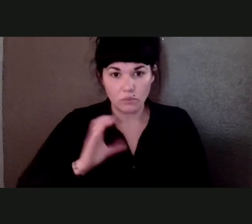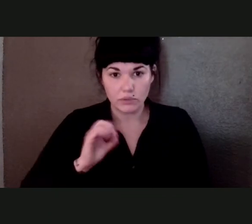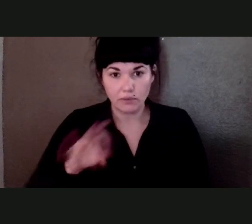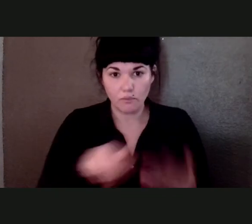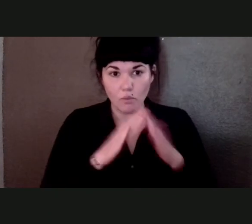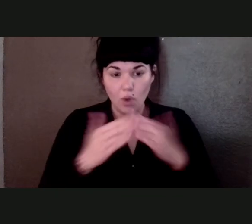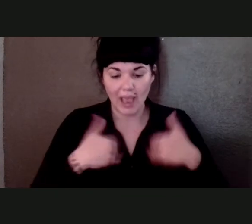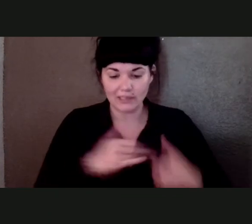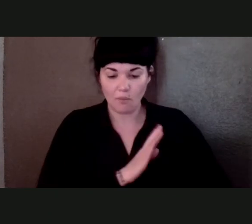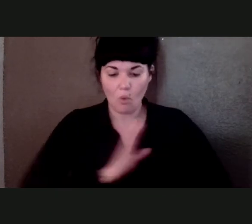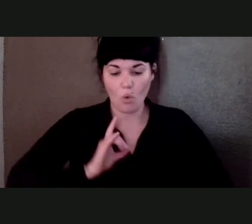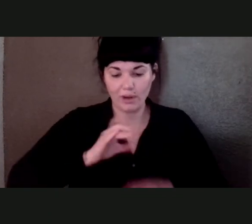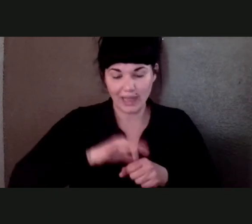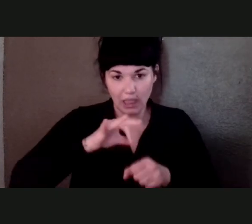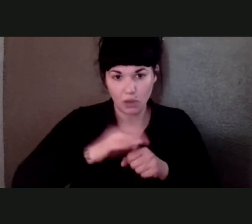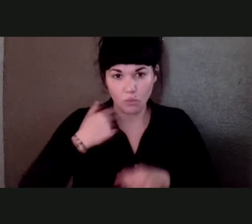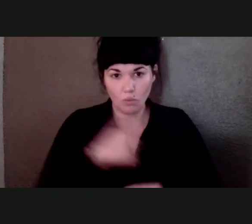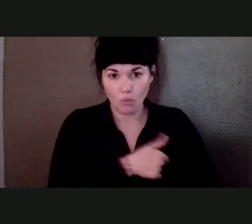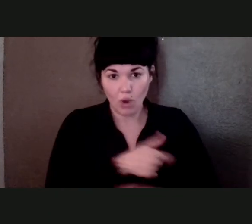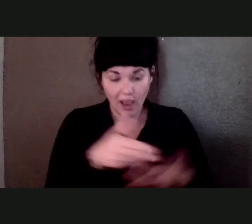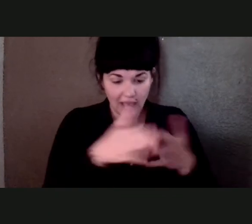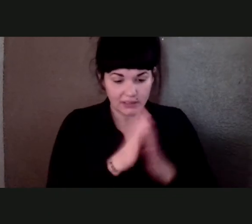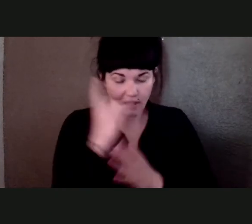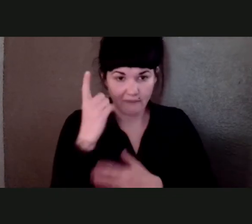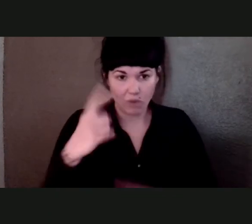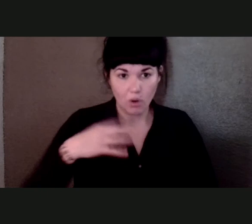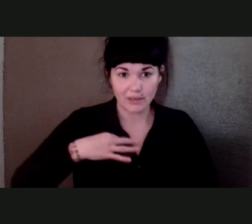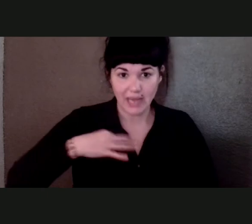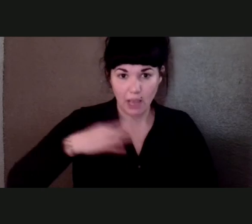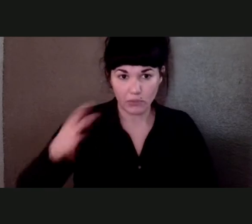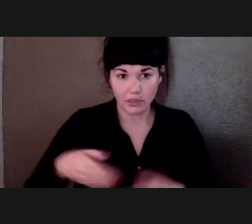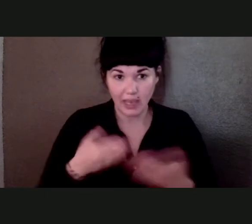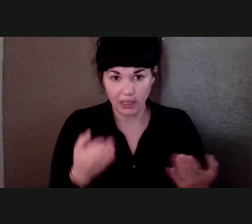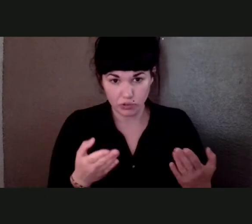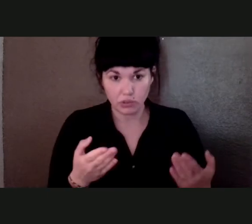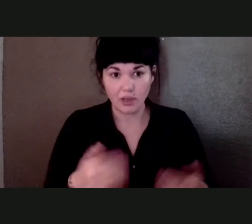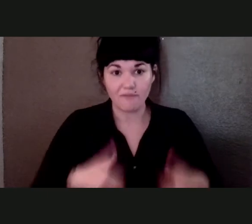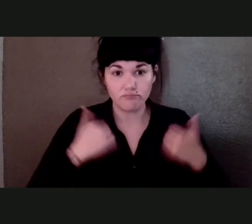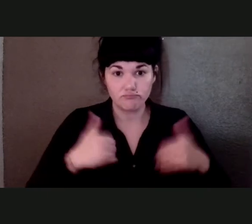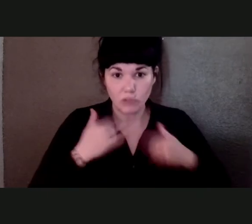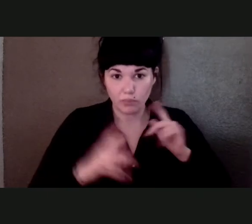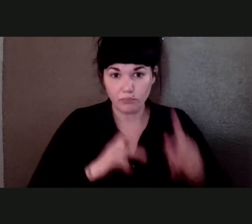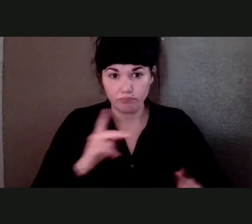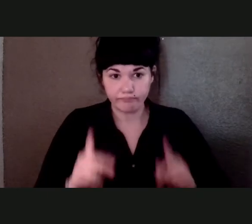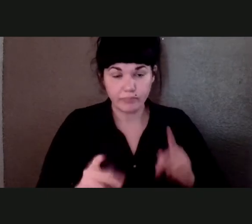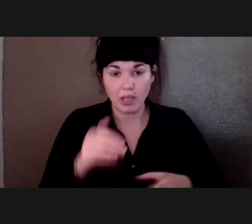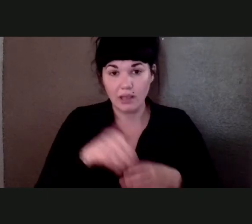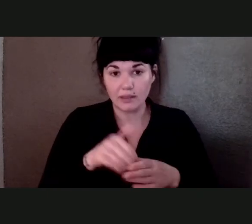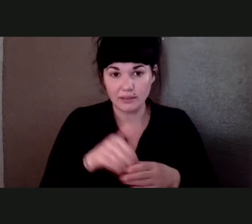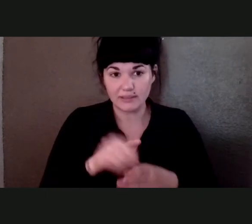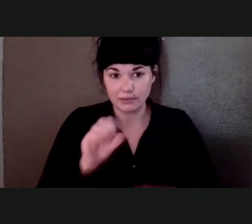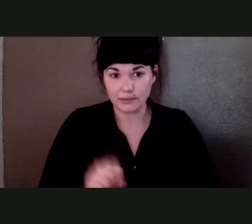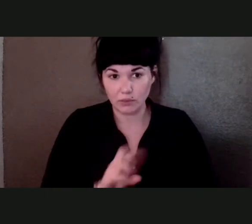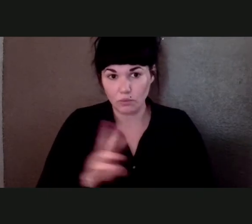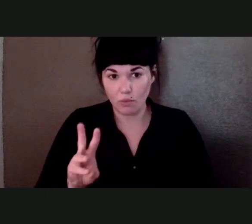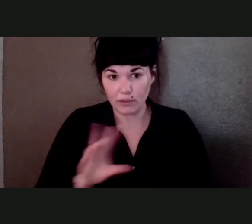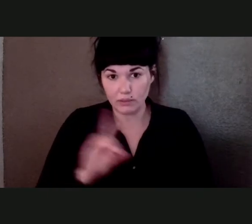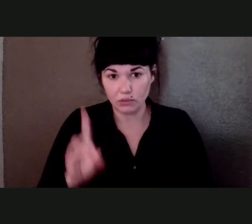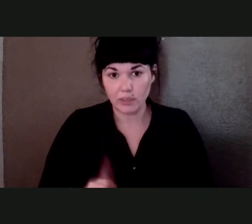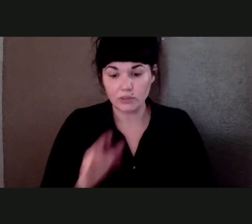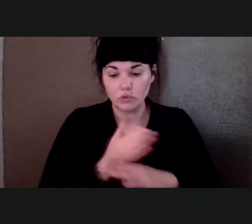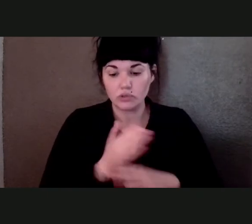for nominations for residents, youth, and stakeholders in Southwest Detroit. So please share your nominations with the Congress of